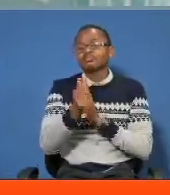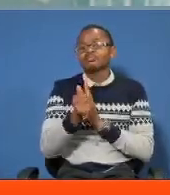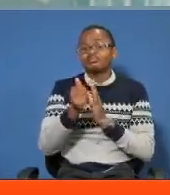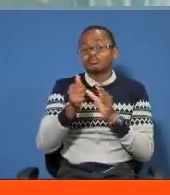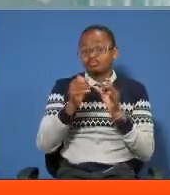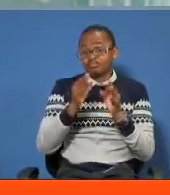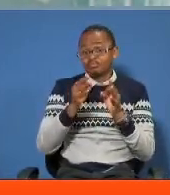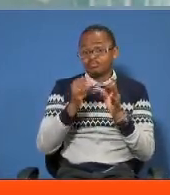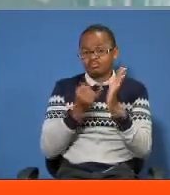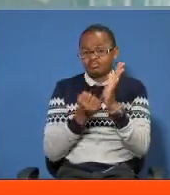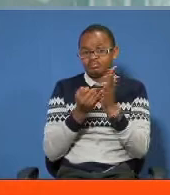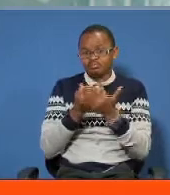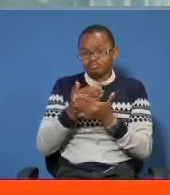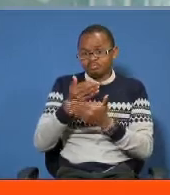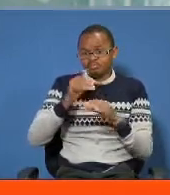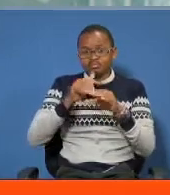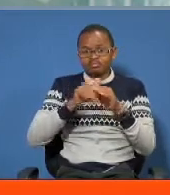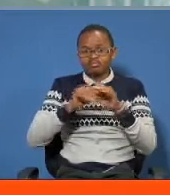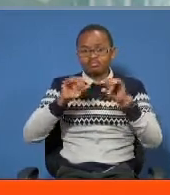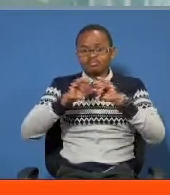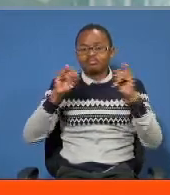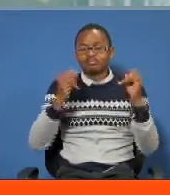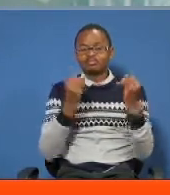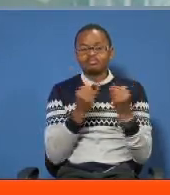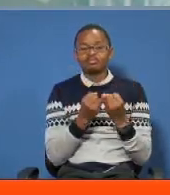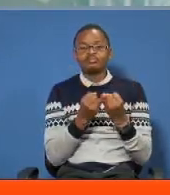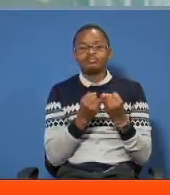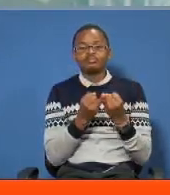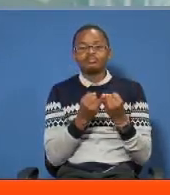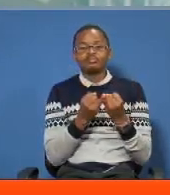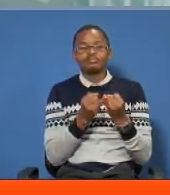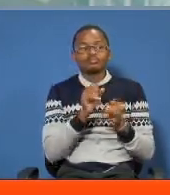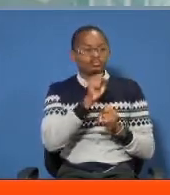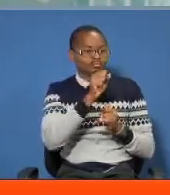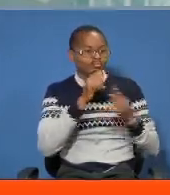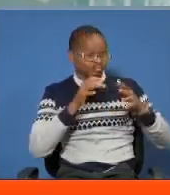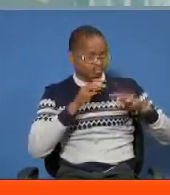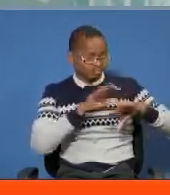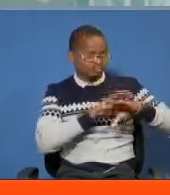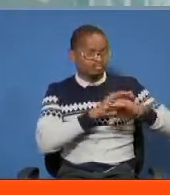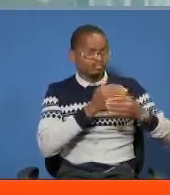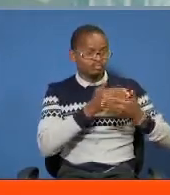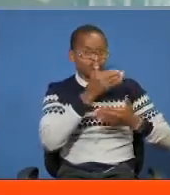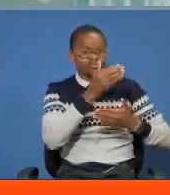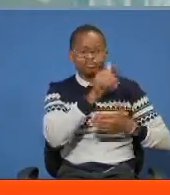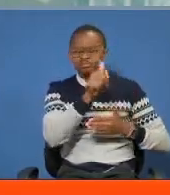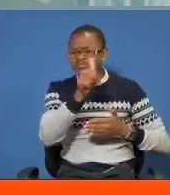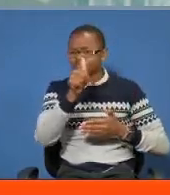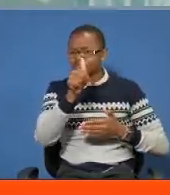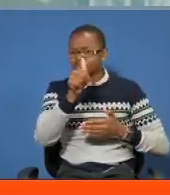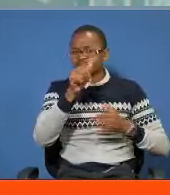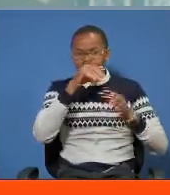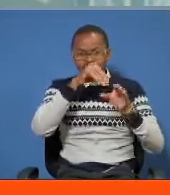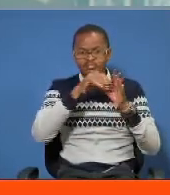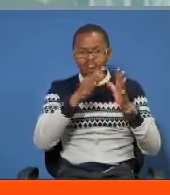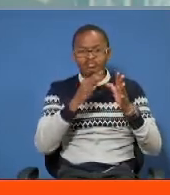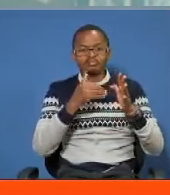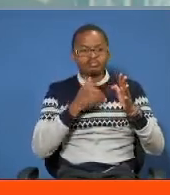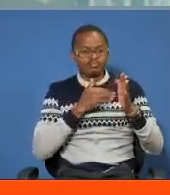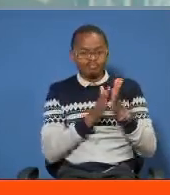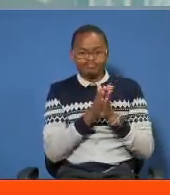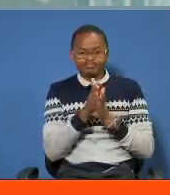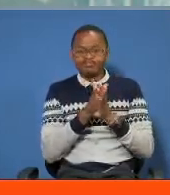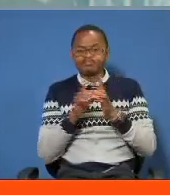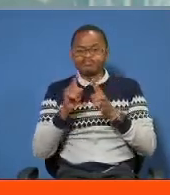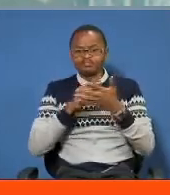scaling. If it is to sell these items into institutions, and yes, people are going to buy, then someone is able to say as an investor,